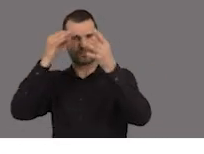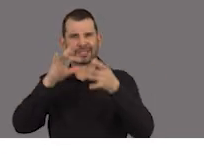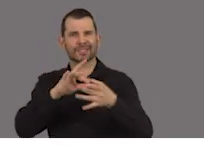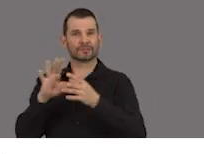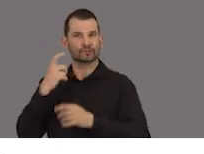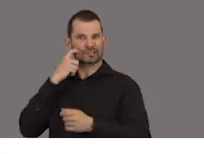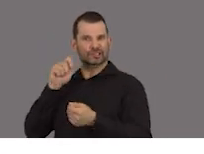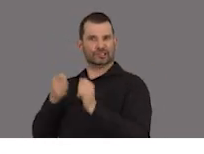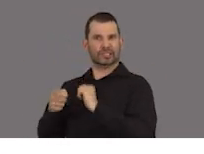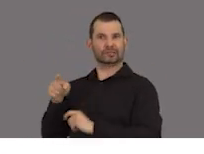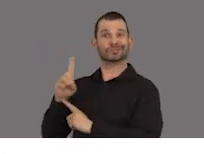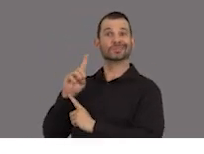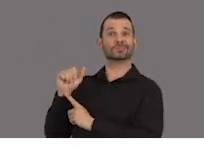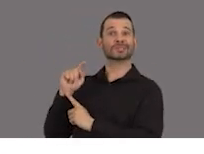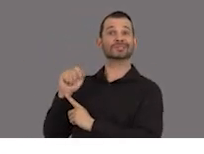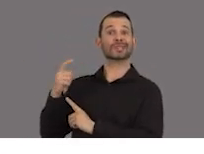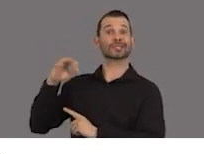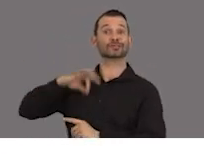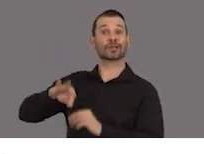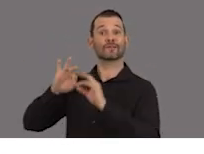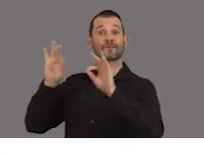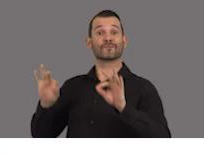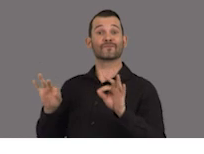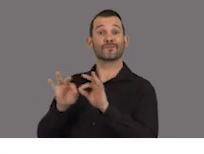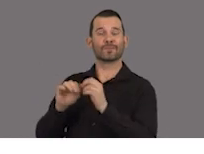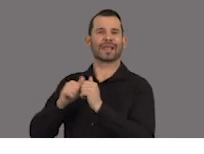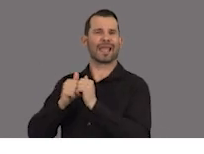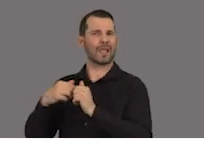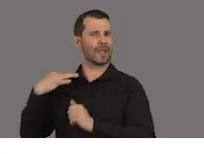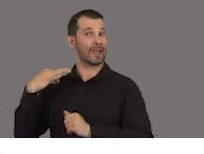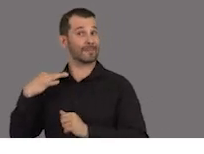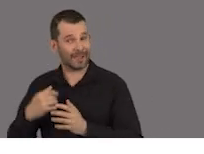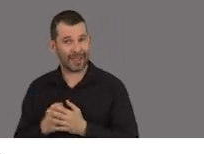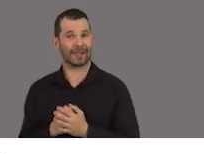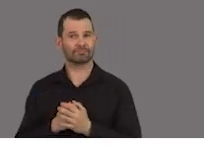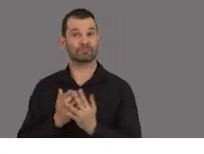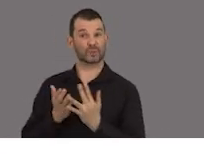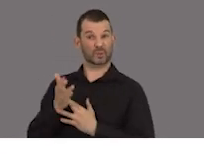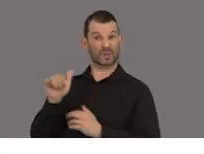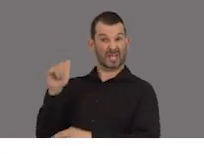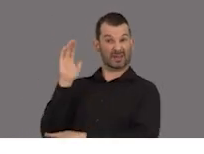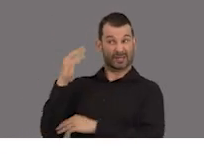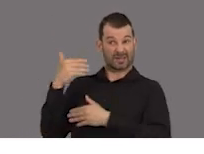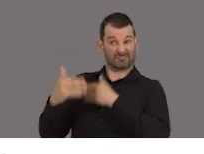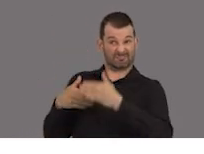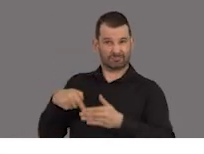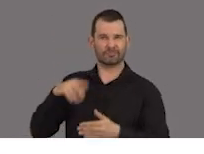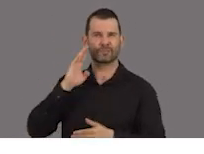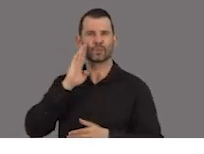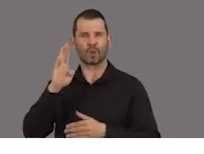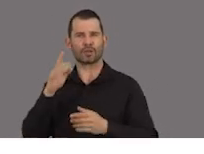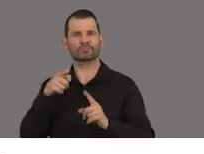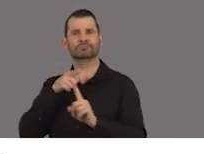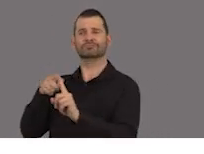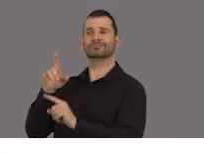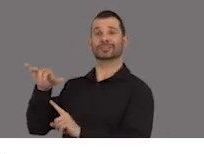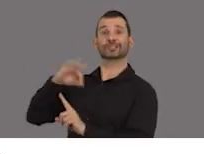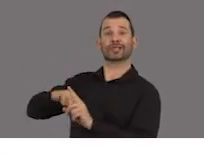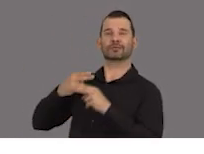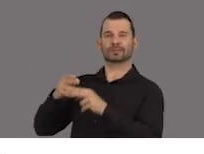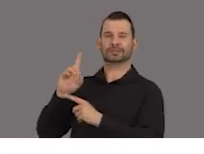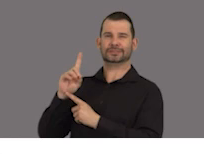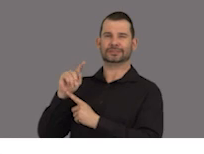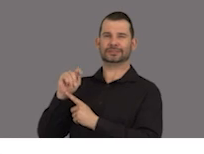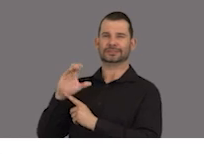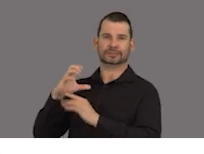information about recent changes to the disability tax credit form and how to apply. Throughout the presentation, we will